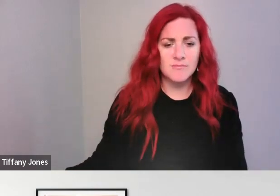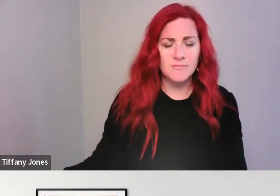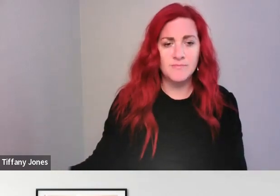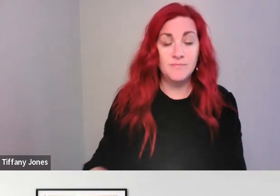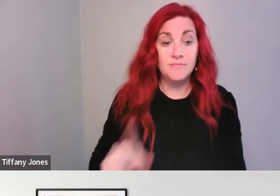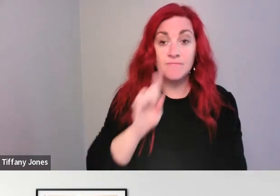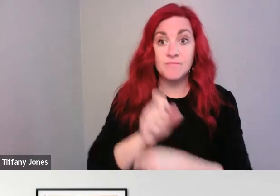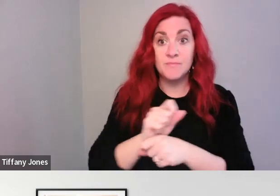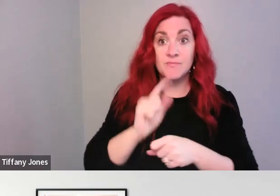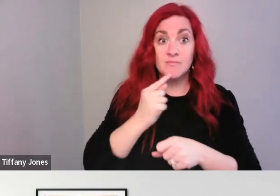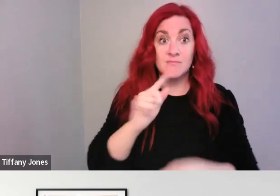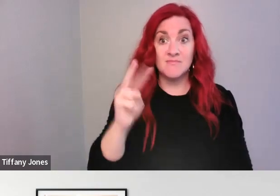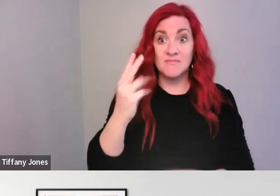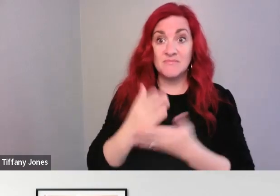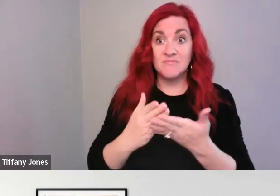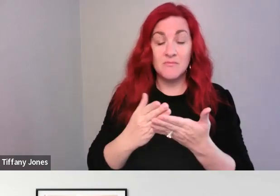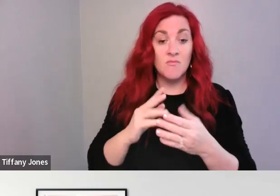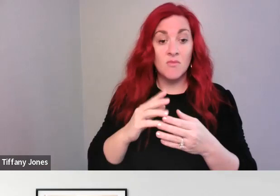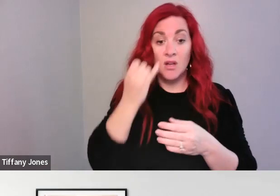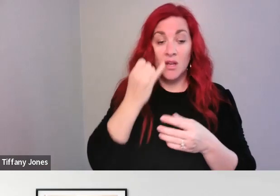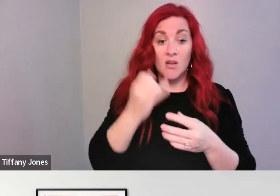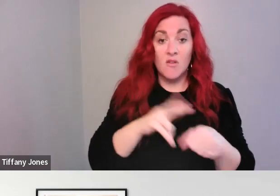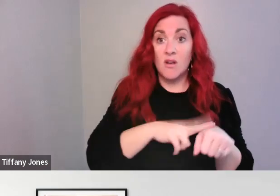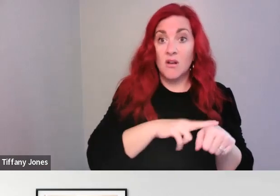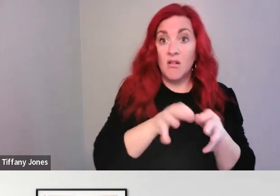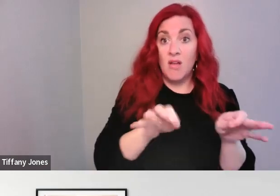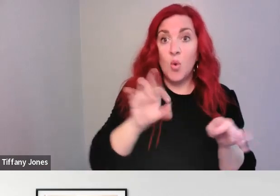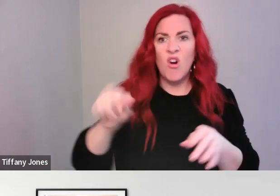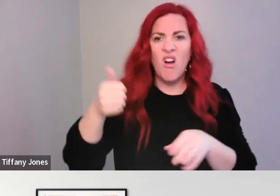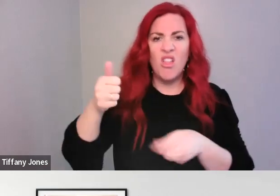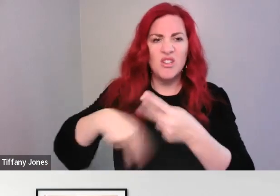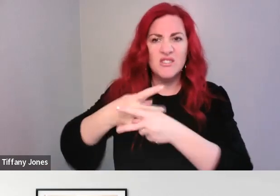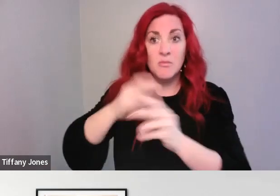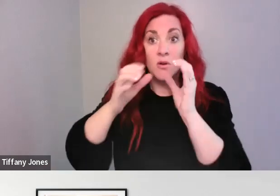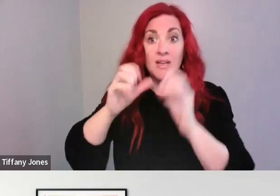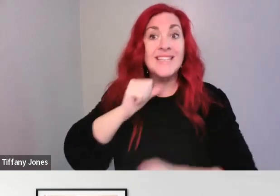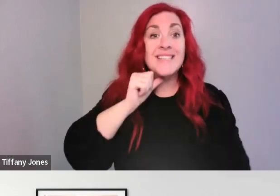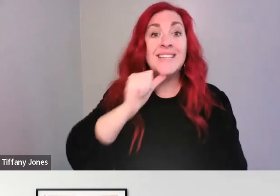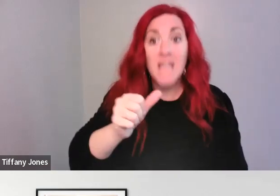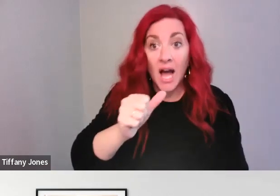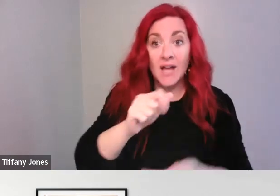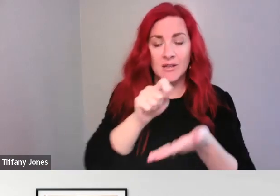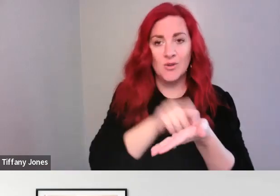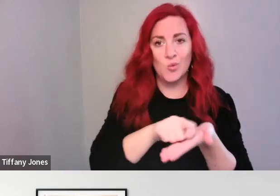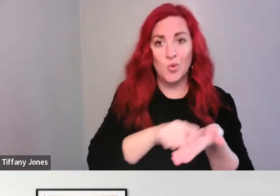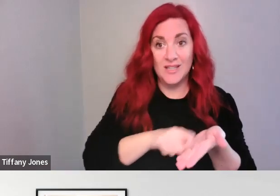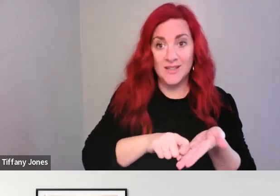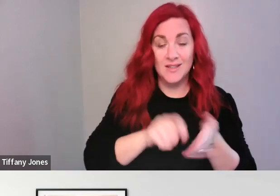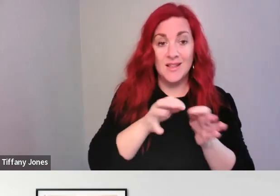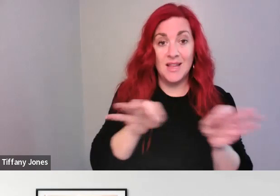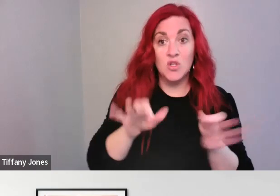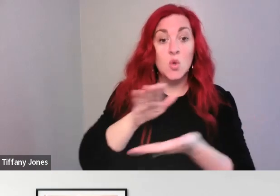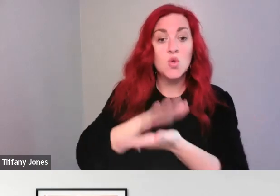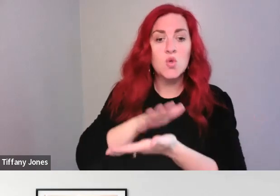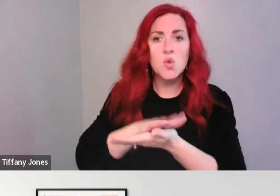actually says in the second part, if the native language or other mode of communication is not a written language, then the school must take steps